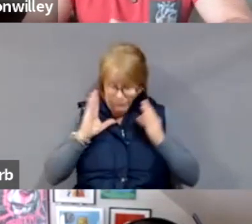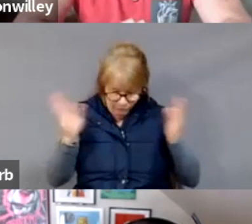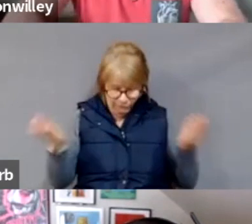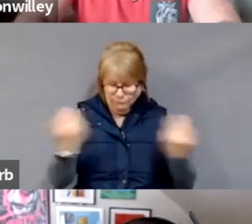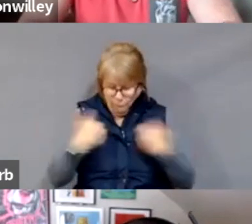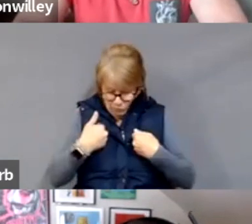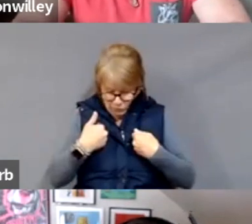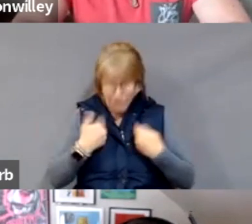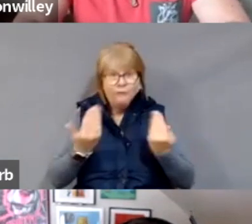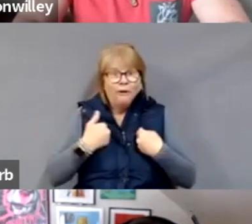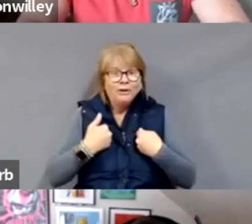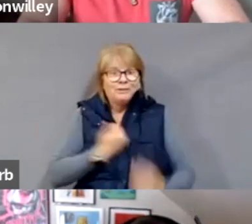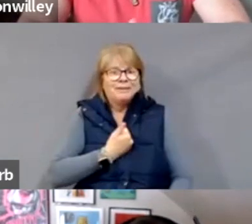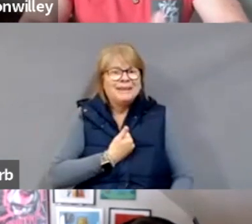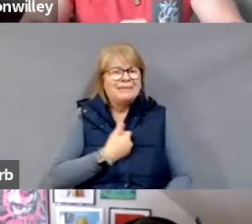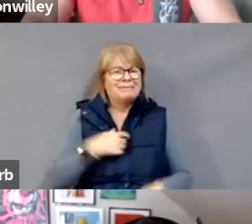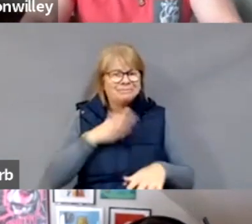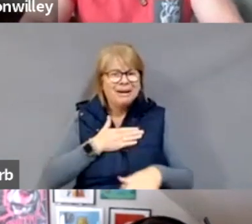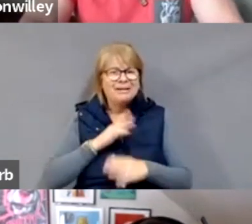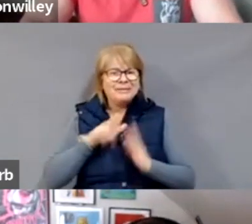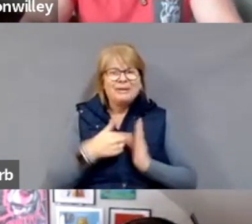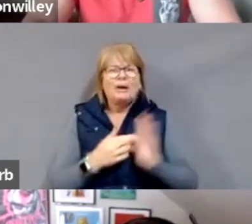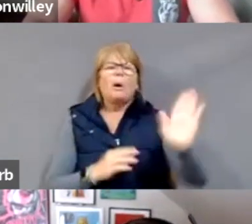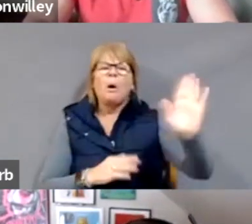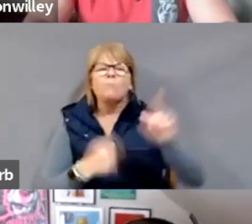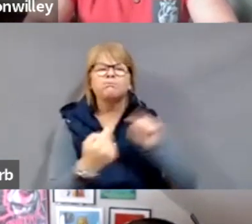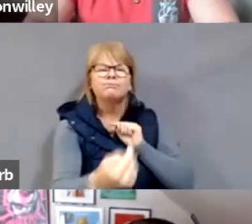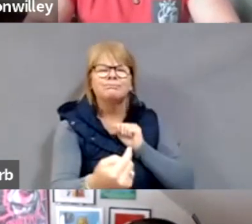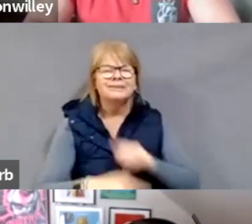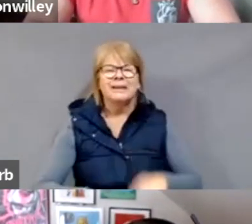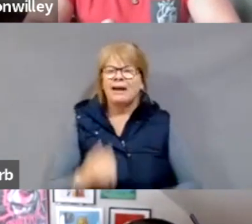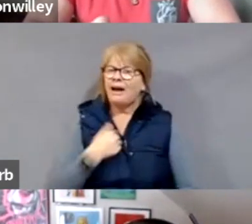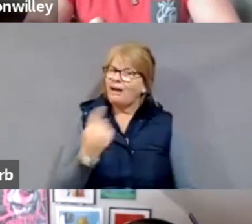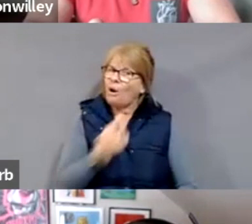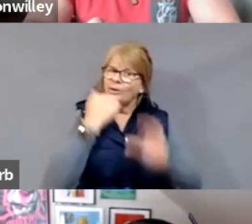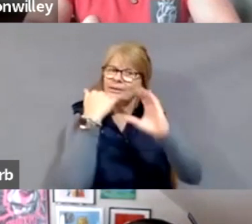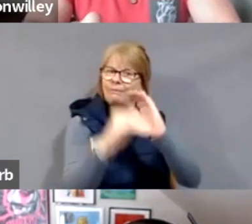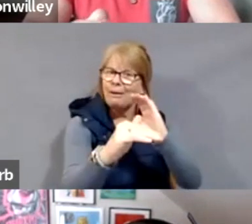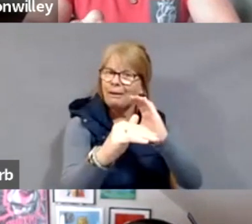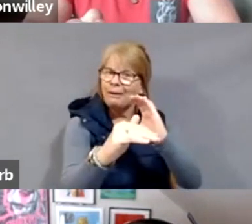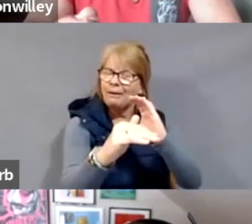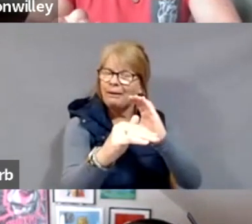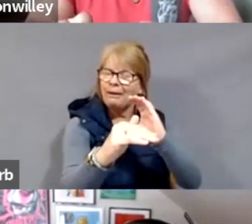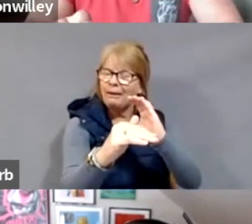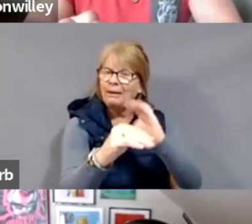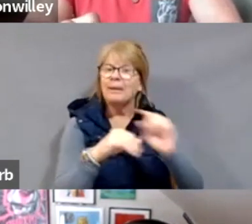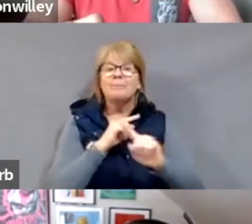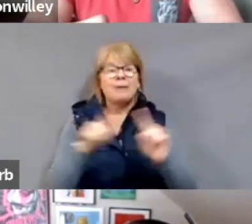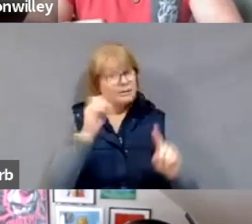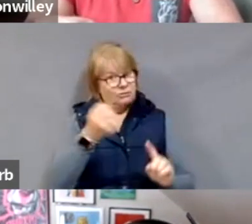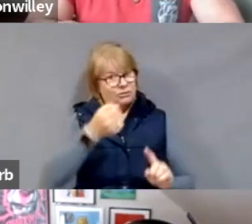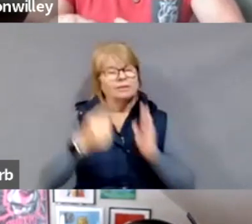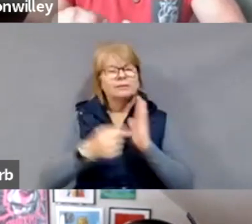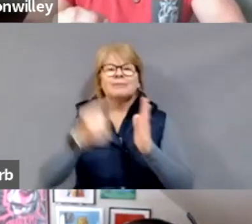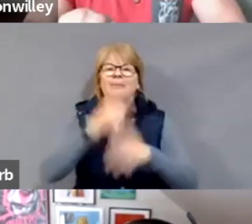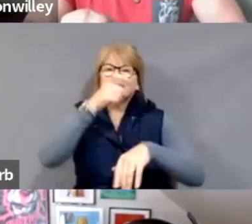list. Everybody, well, that's not like, no, I disagree. I will say I always email back, but sometimes it takes me a while